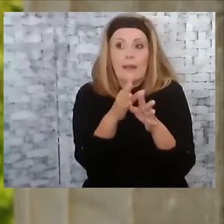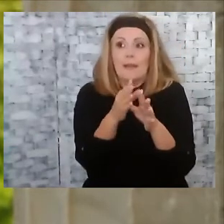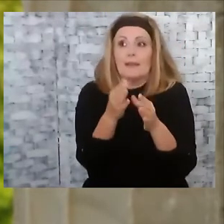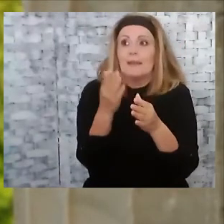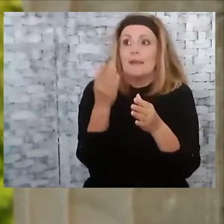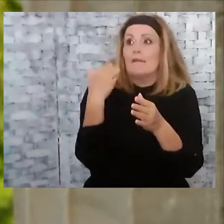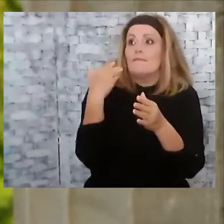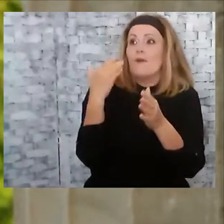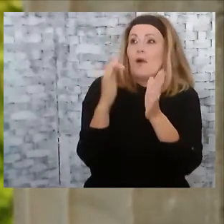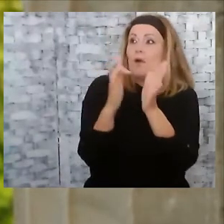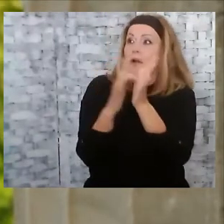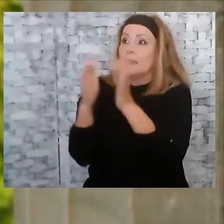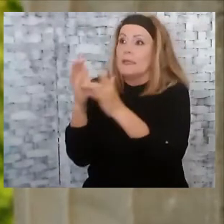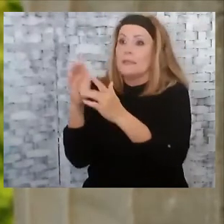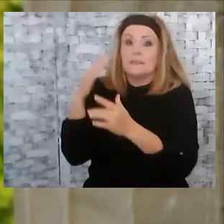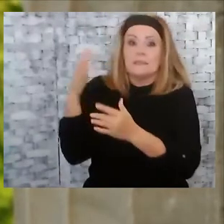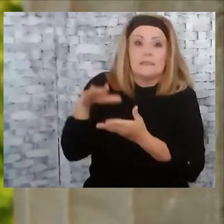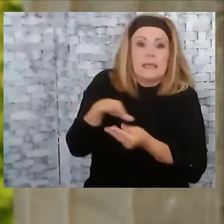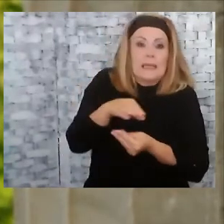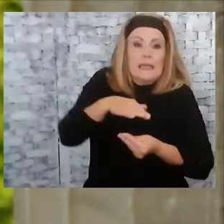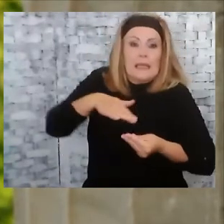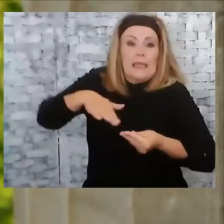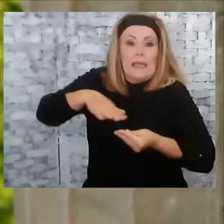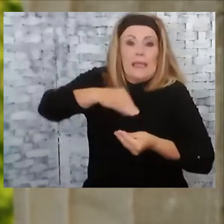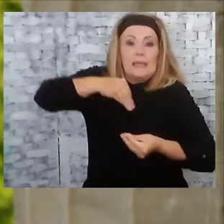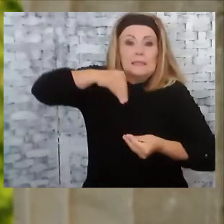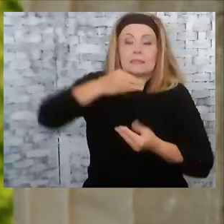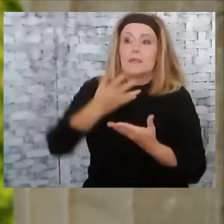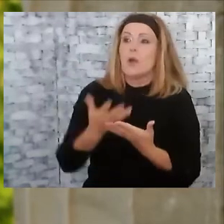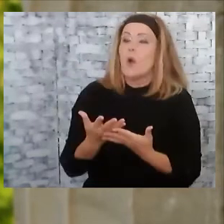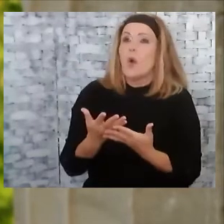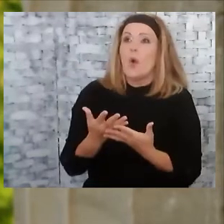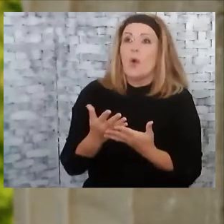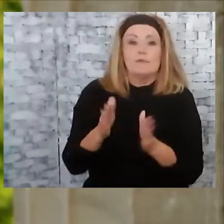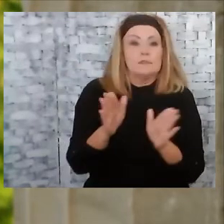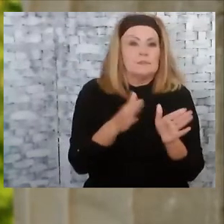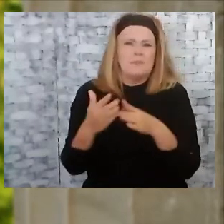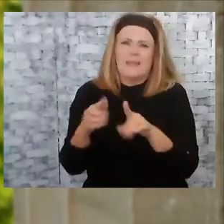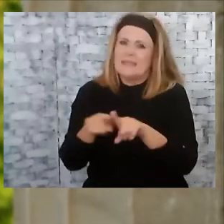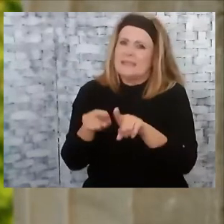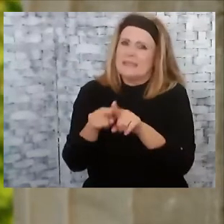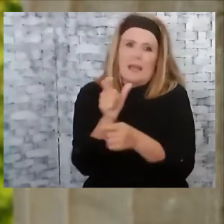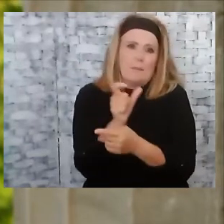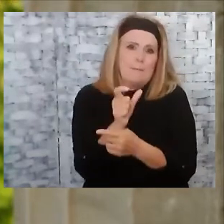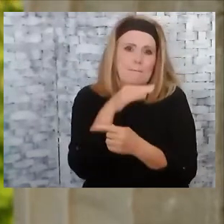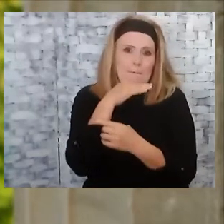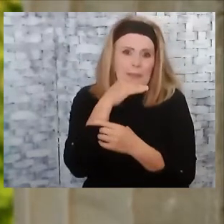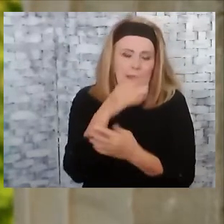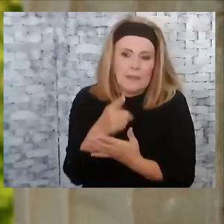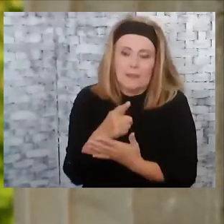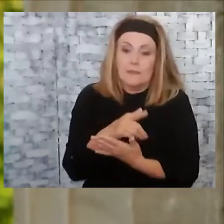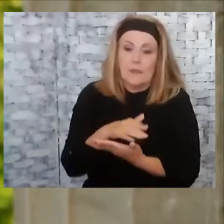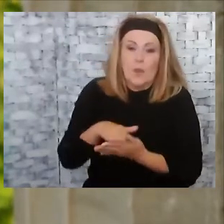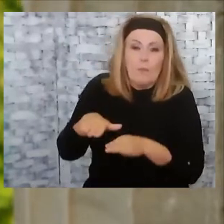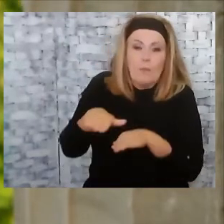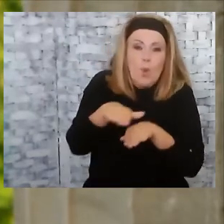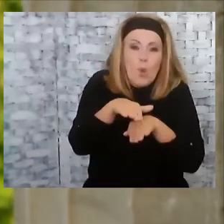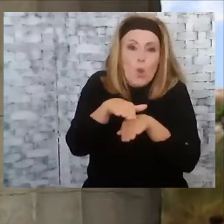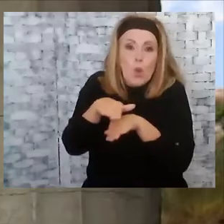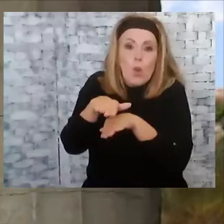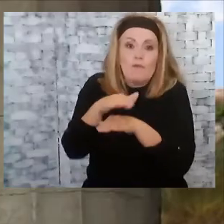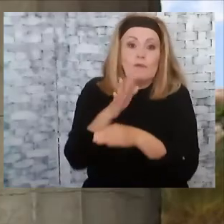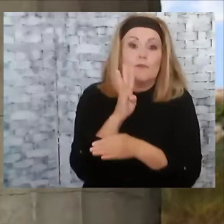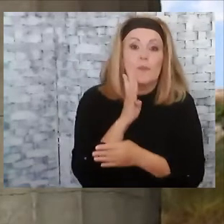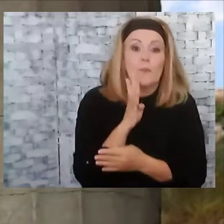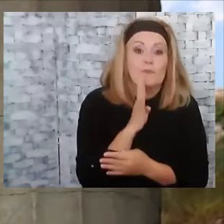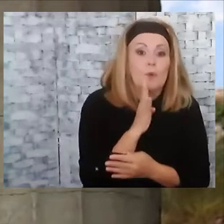Spirit of God, the wind of God, it's actually the same word, spirit and wind, the Spirit of God is moving over the face of the waters, so